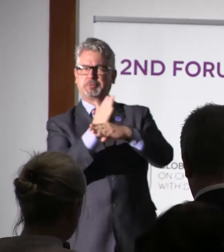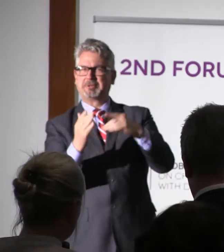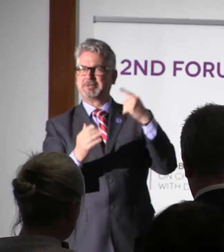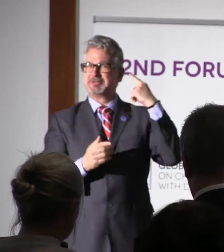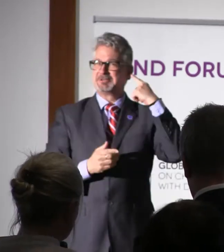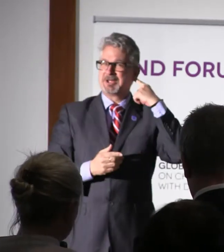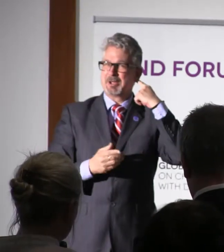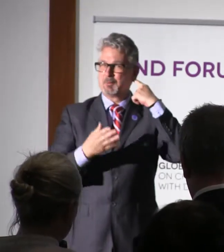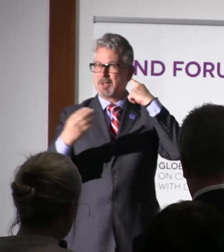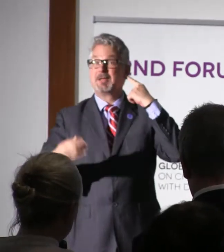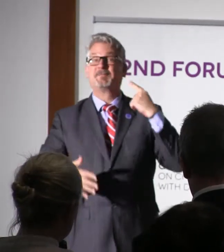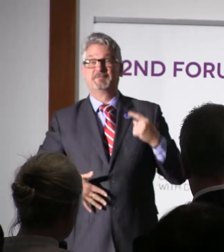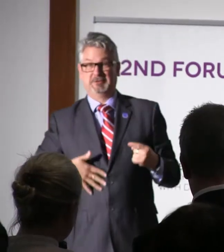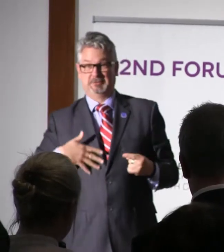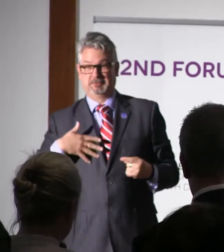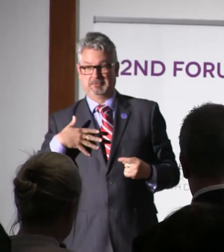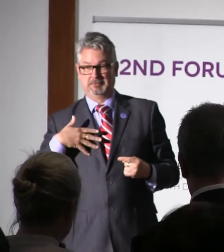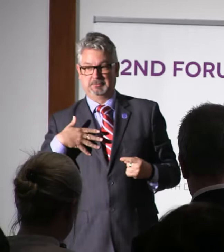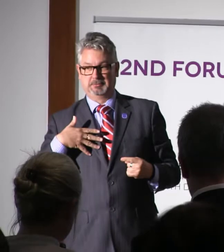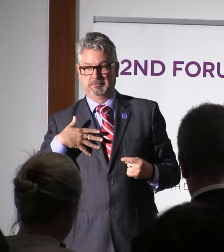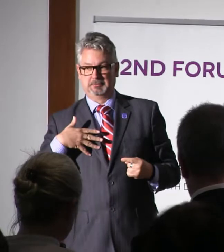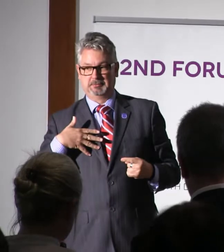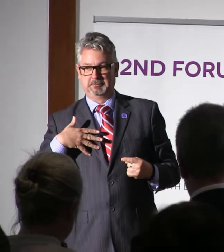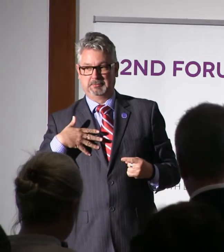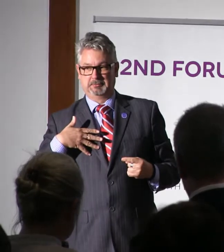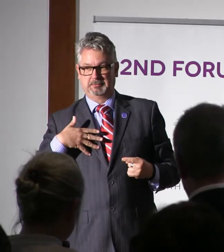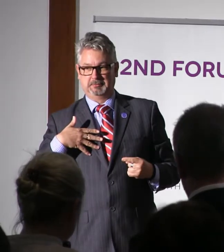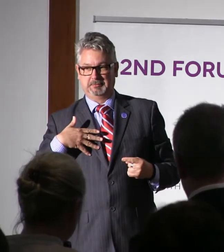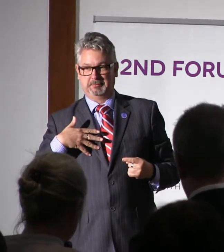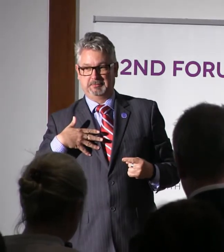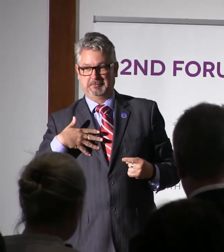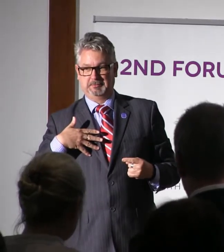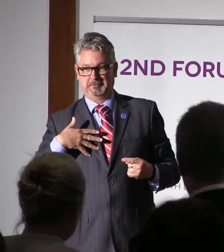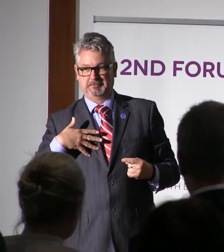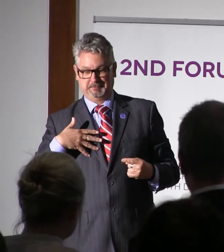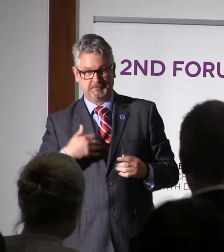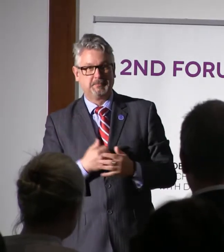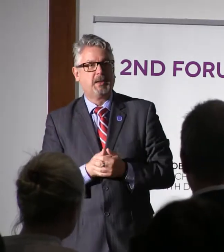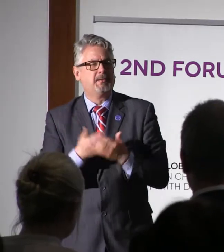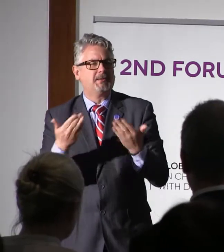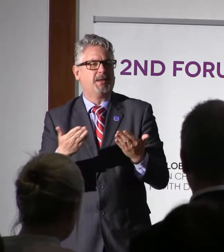How can we be heard? We can stamp on the floor.